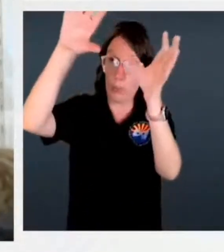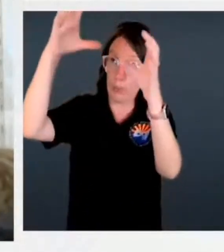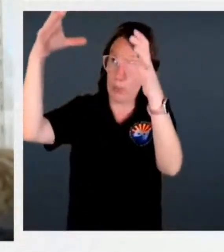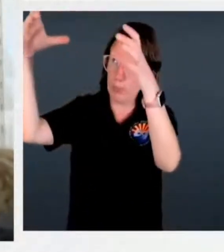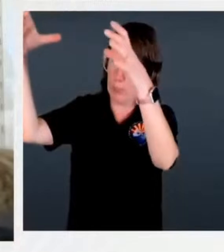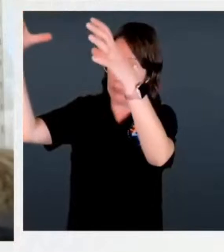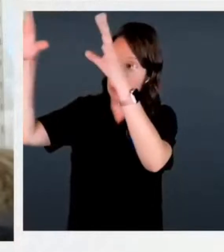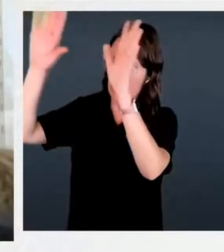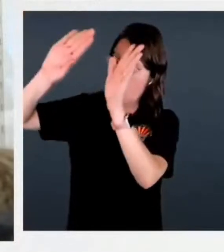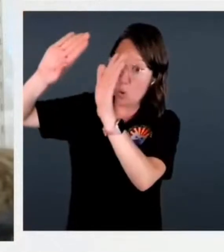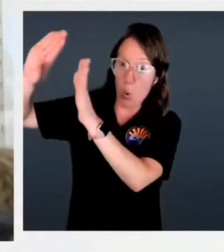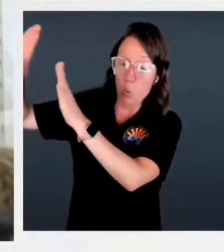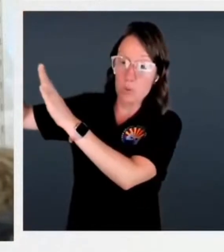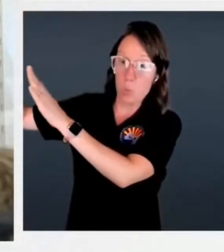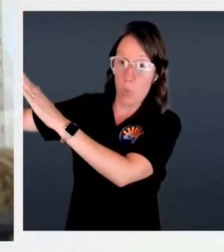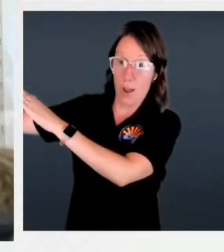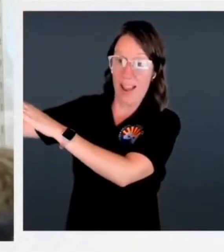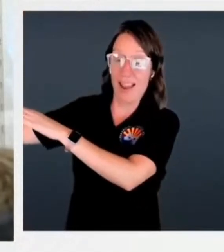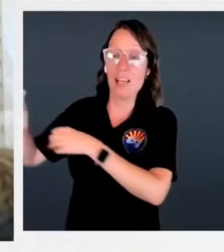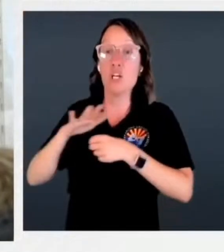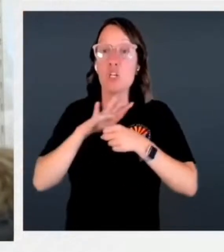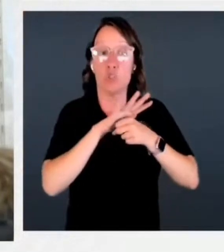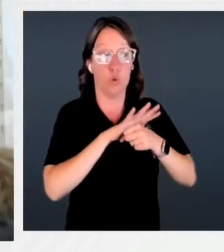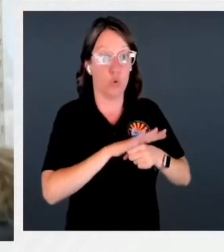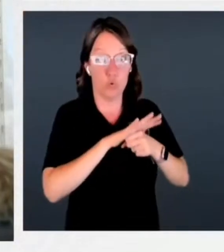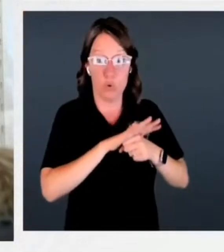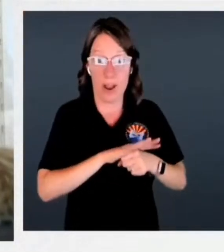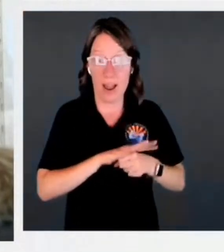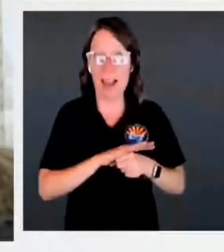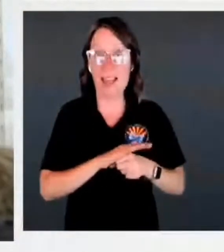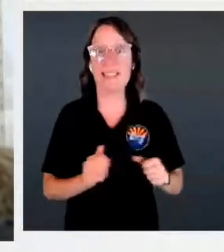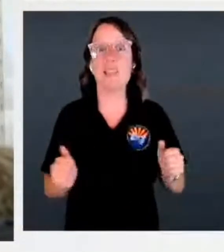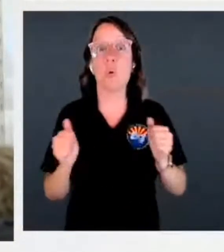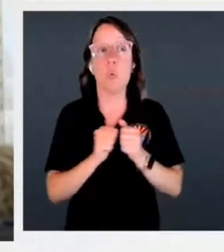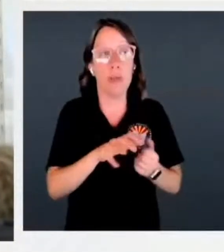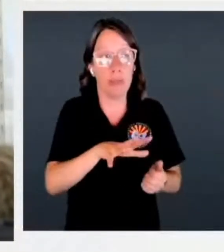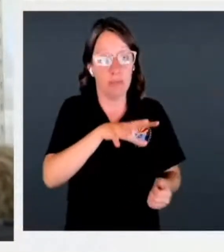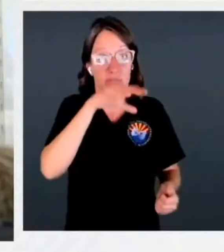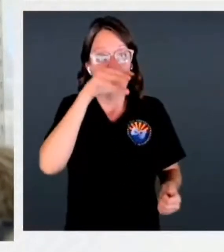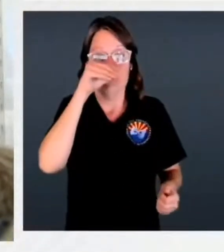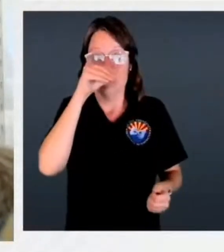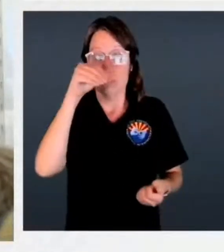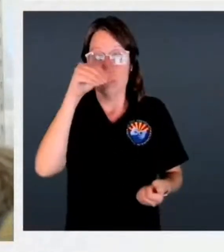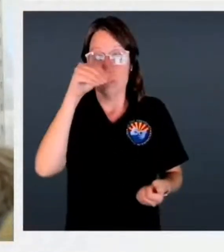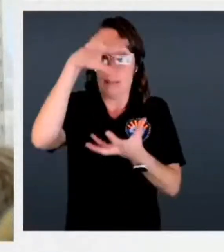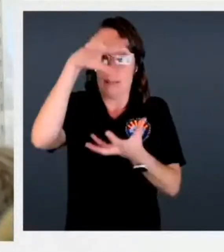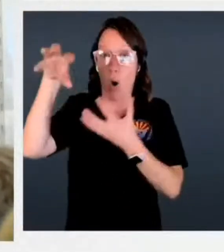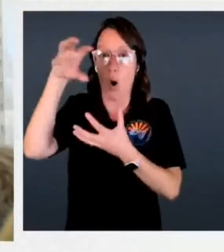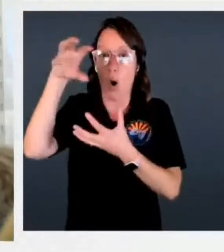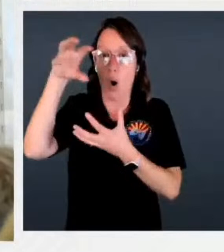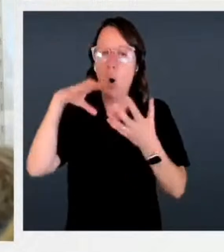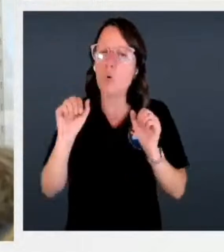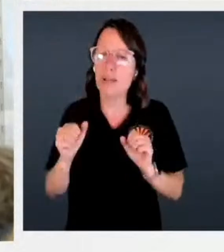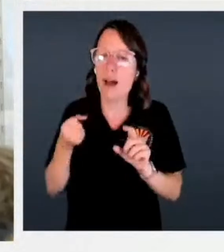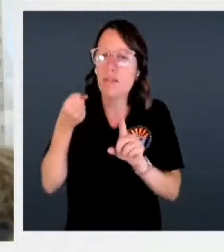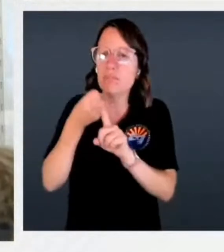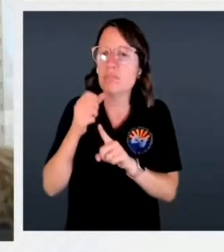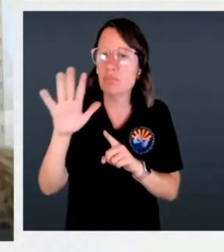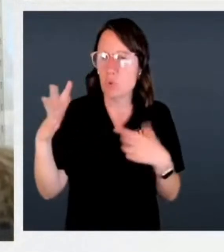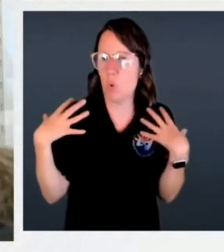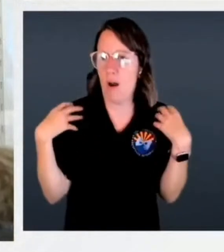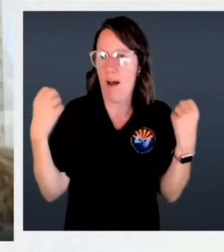wildfire smoke can really wear on your health, and we want you all to stay healthy. So my contact information is